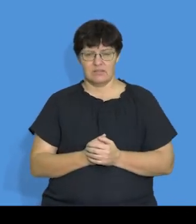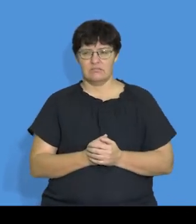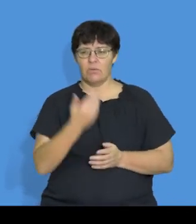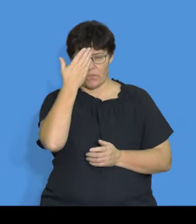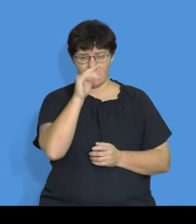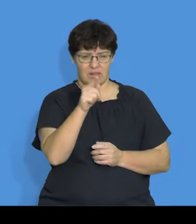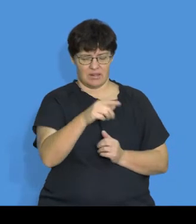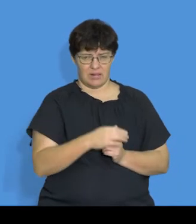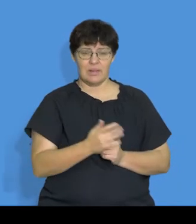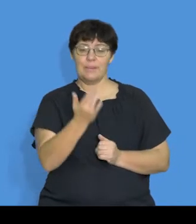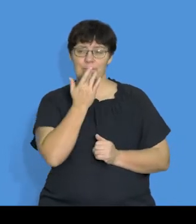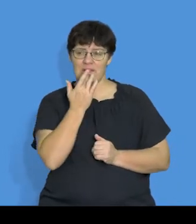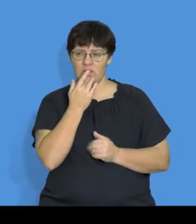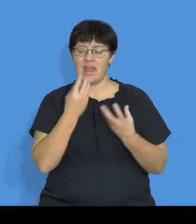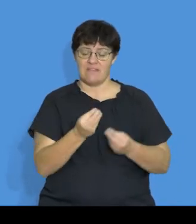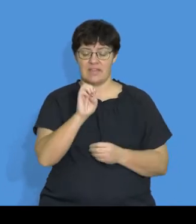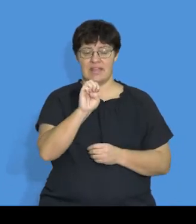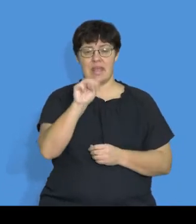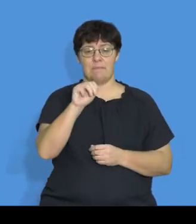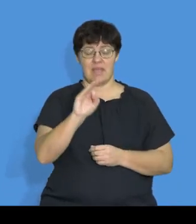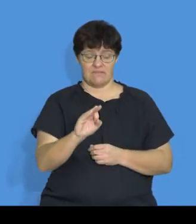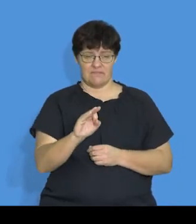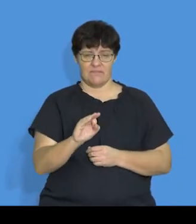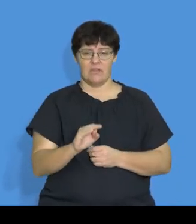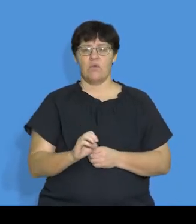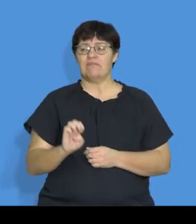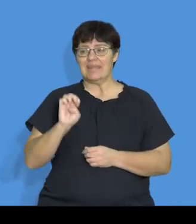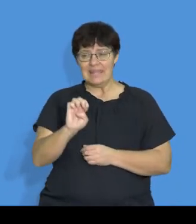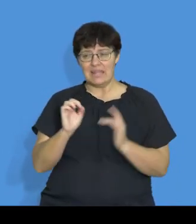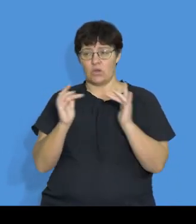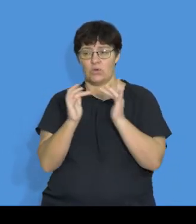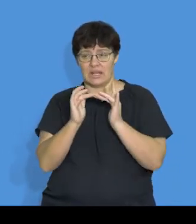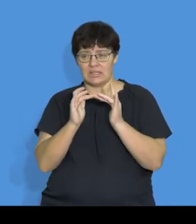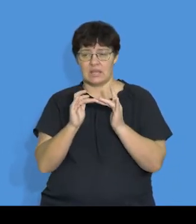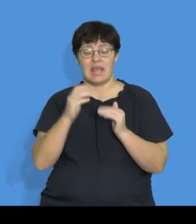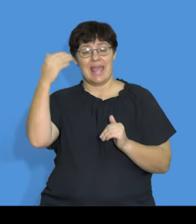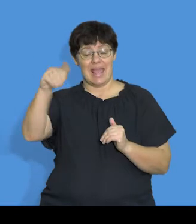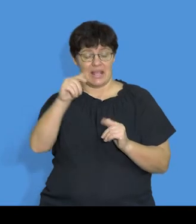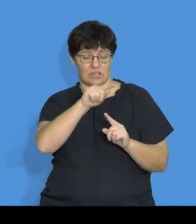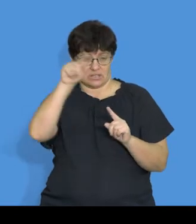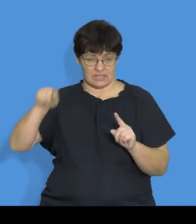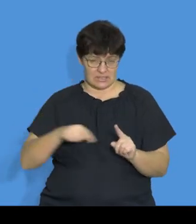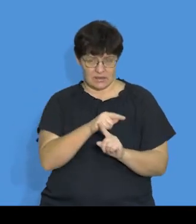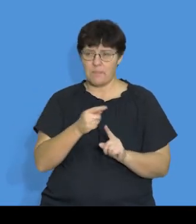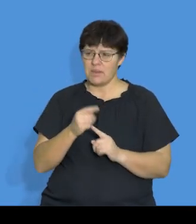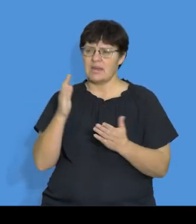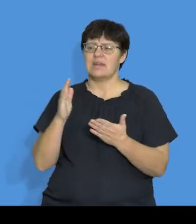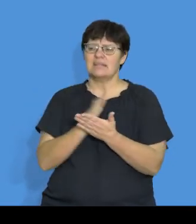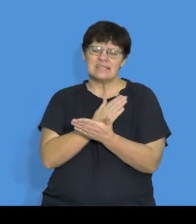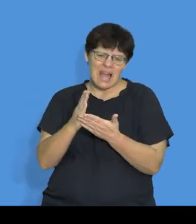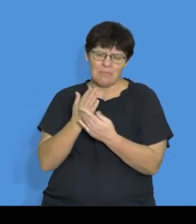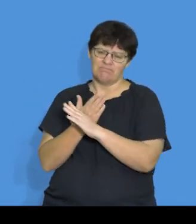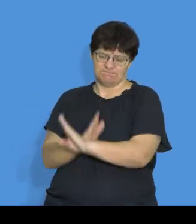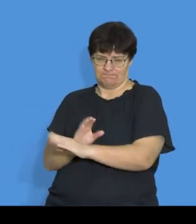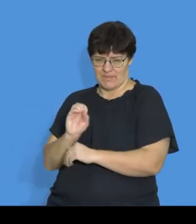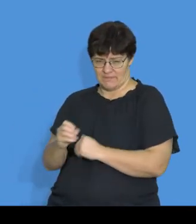that the battery has an EMF of E connected to the external circuit, which has some resistance. So this resistance